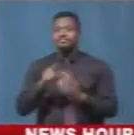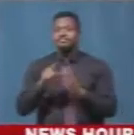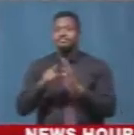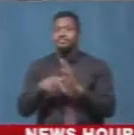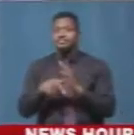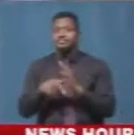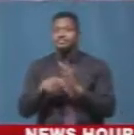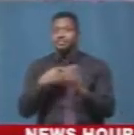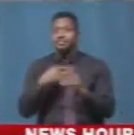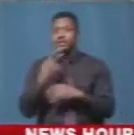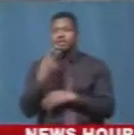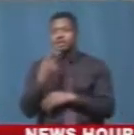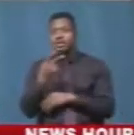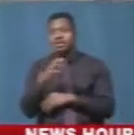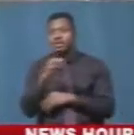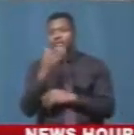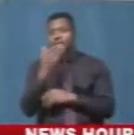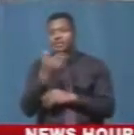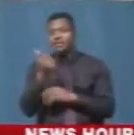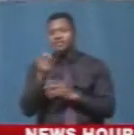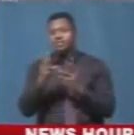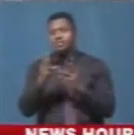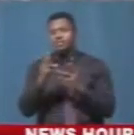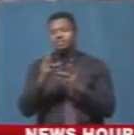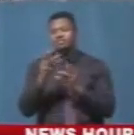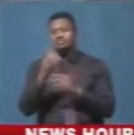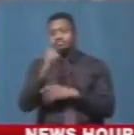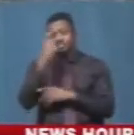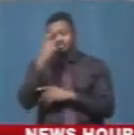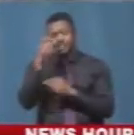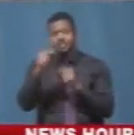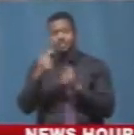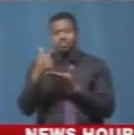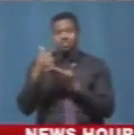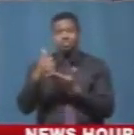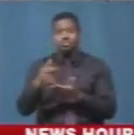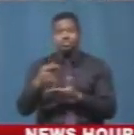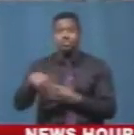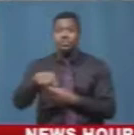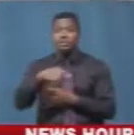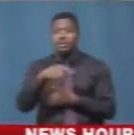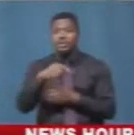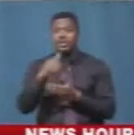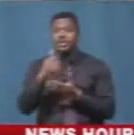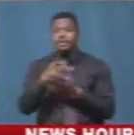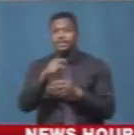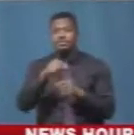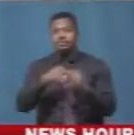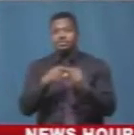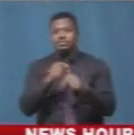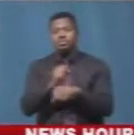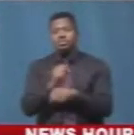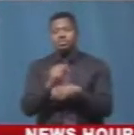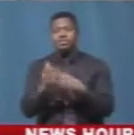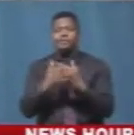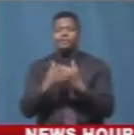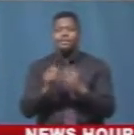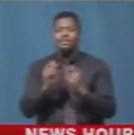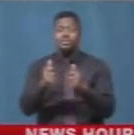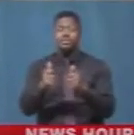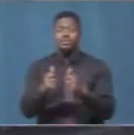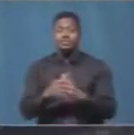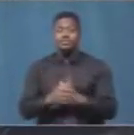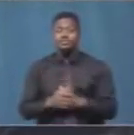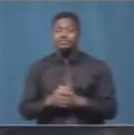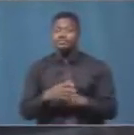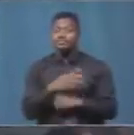Now, Yaka, and moi, Bansu, to me, dear Baba, and Wow, when I tell me, I shall want to do myself.